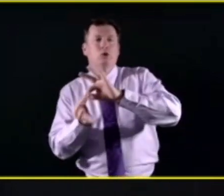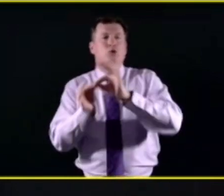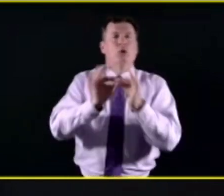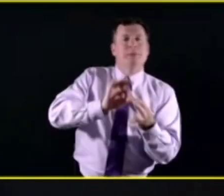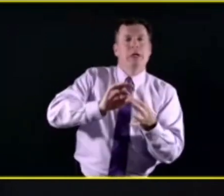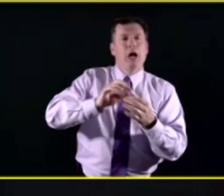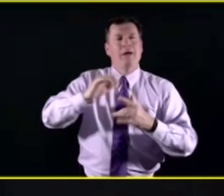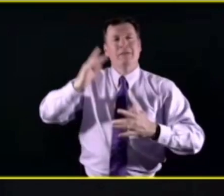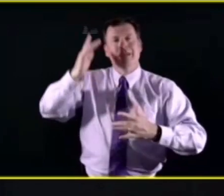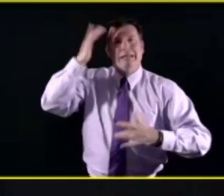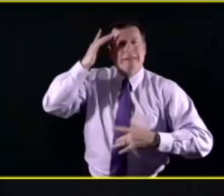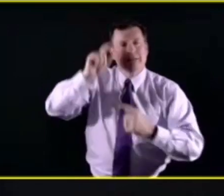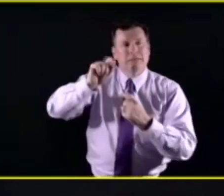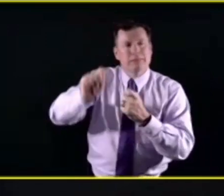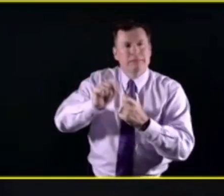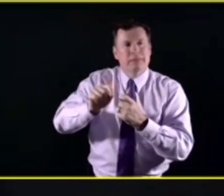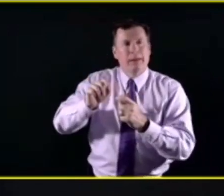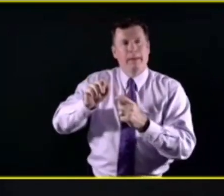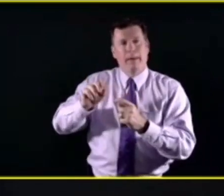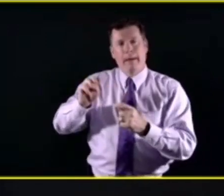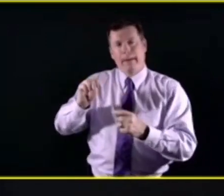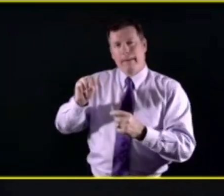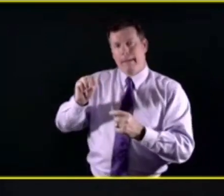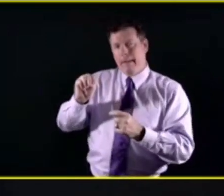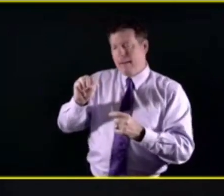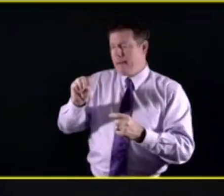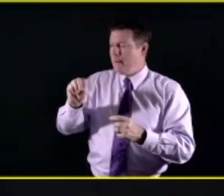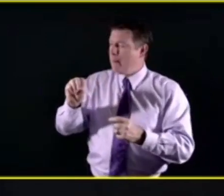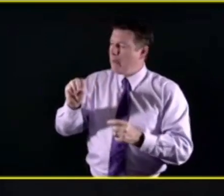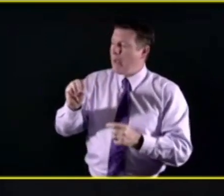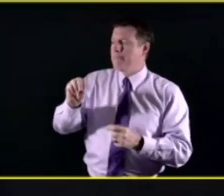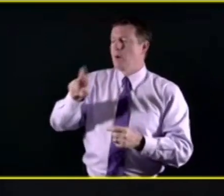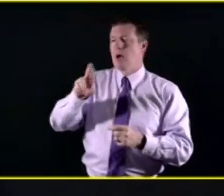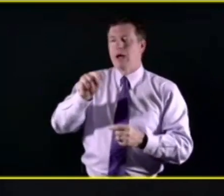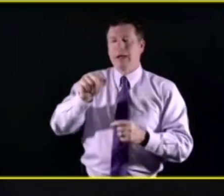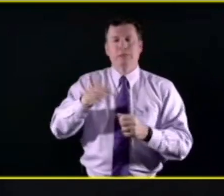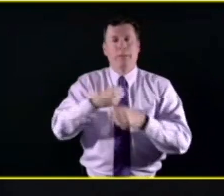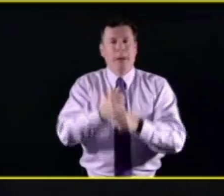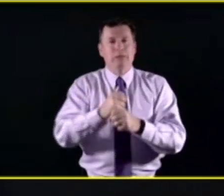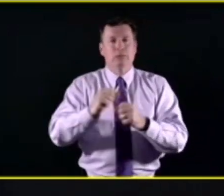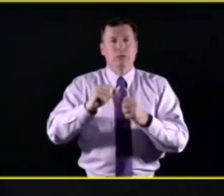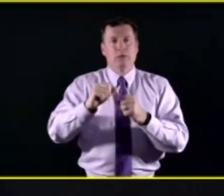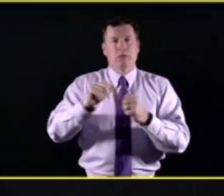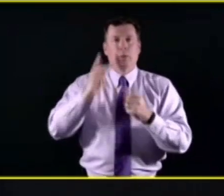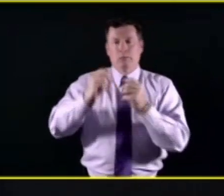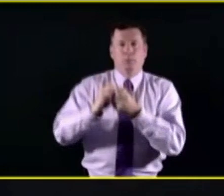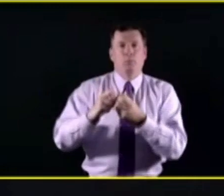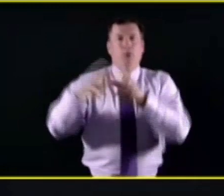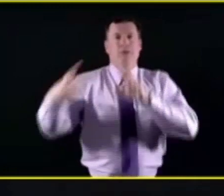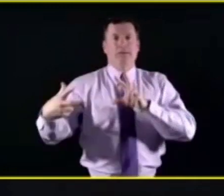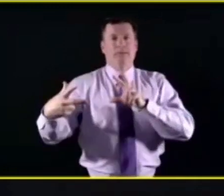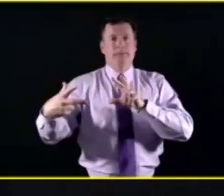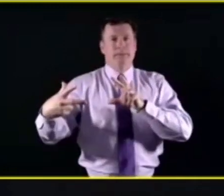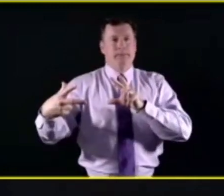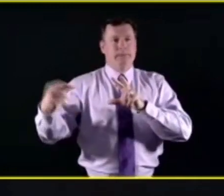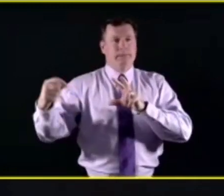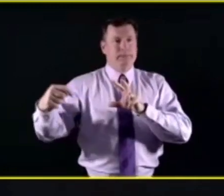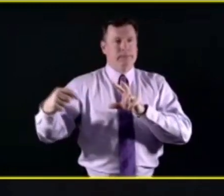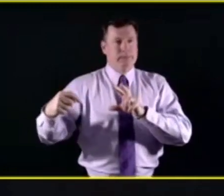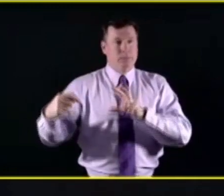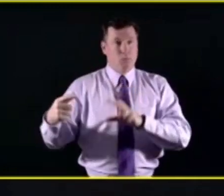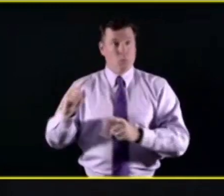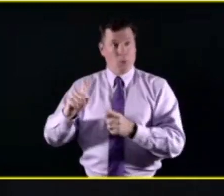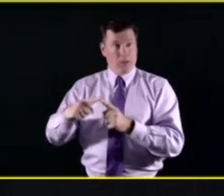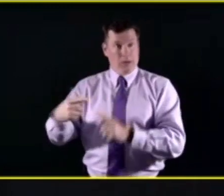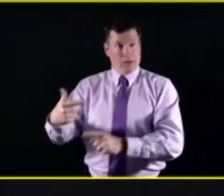the same way that the virus might make the protein. So the structure of it is exactly what you want. And you're inducing the proper